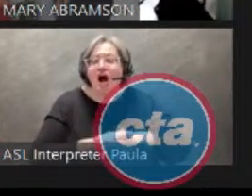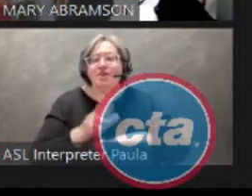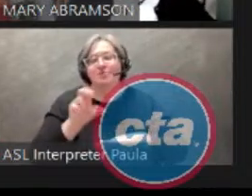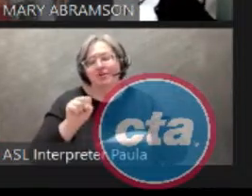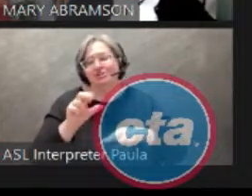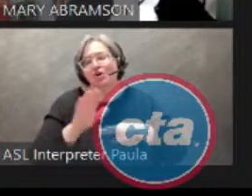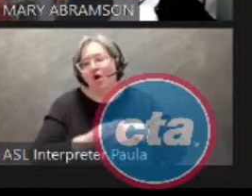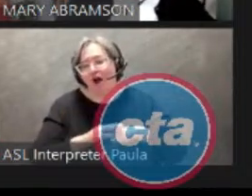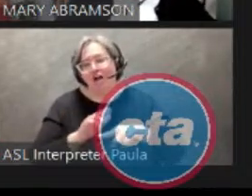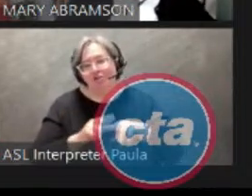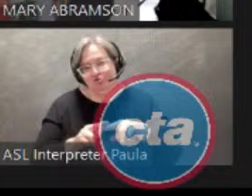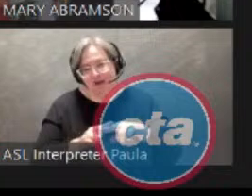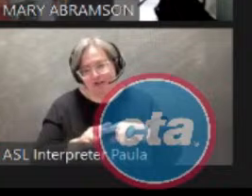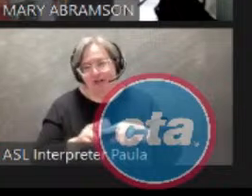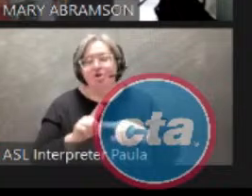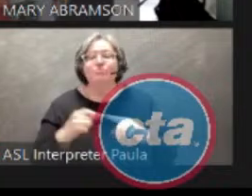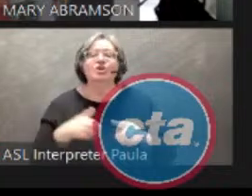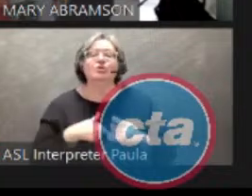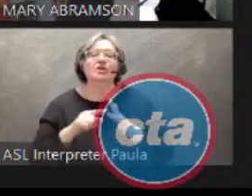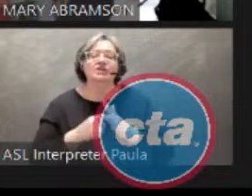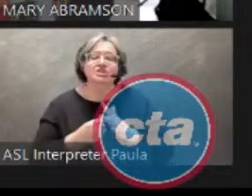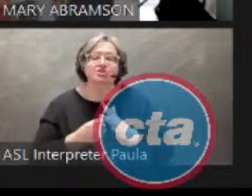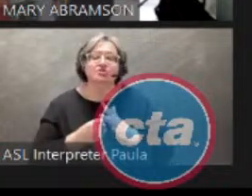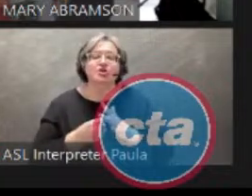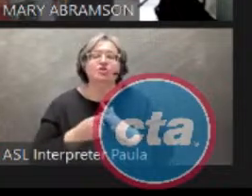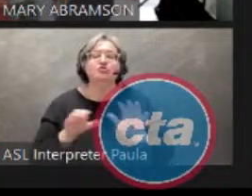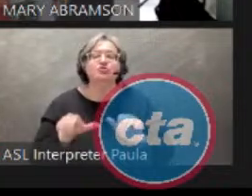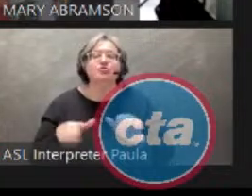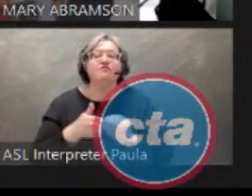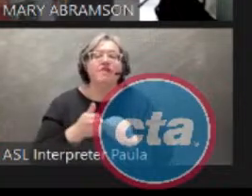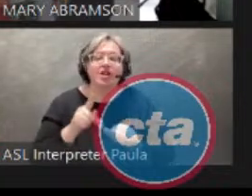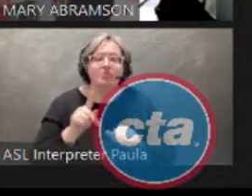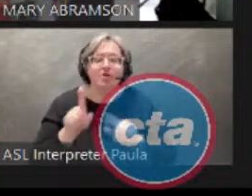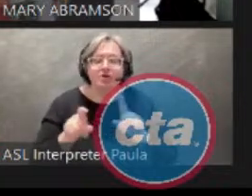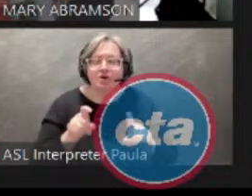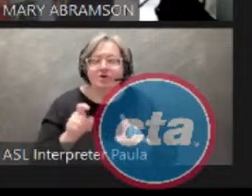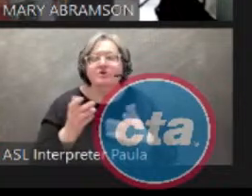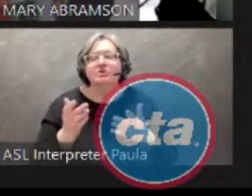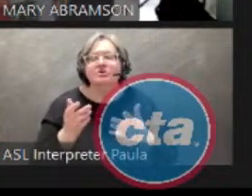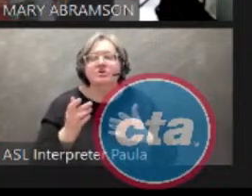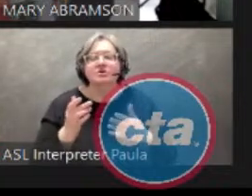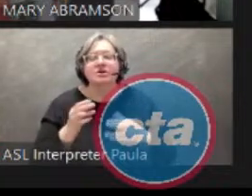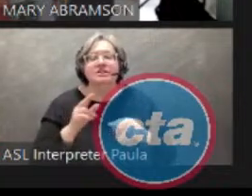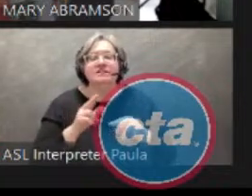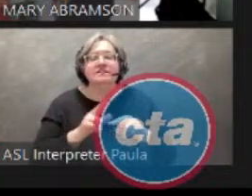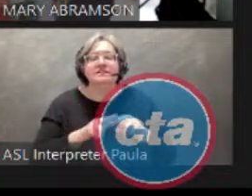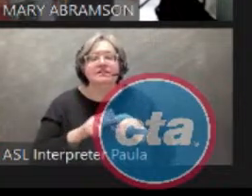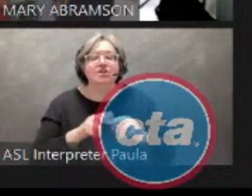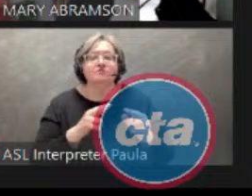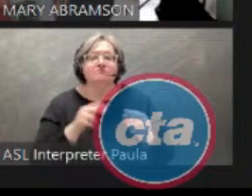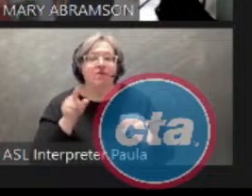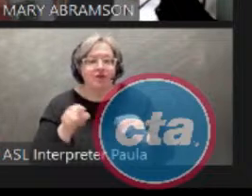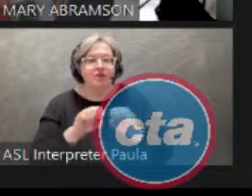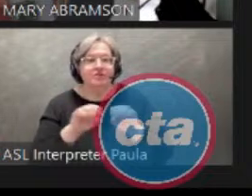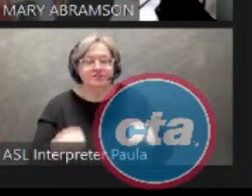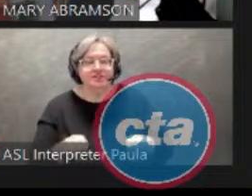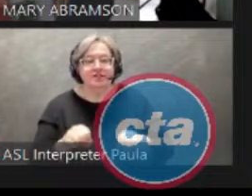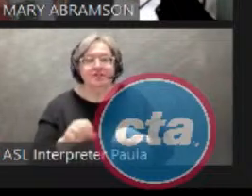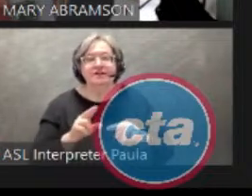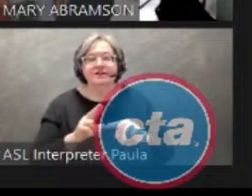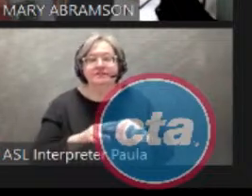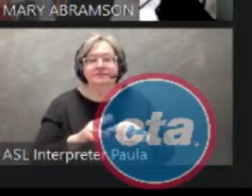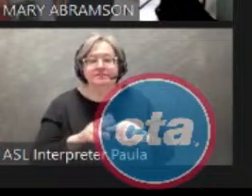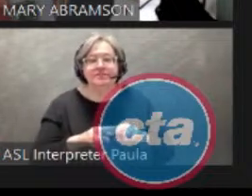train. But we also have started to do some follow-up questions about seating at stations and also seating at